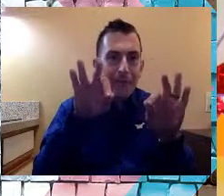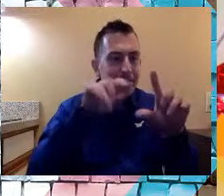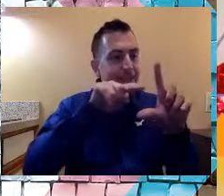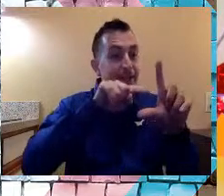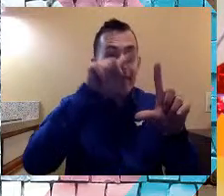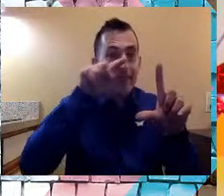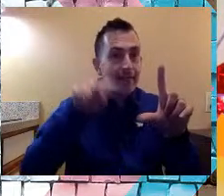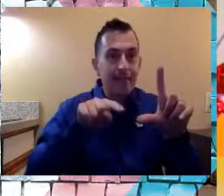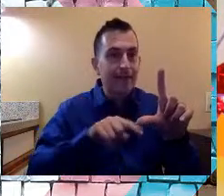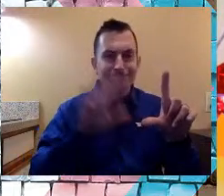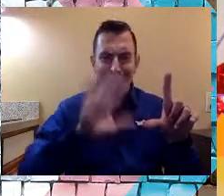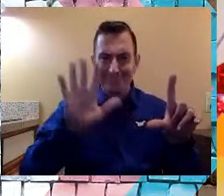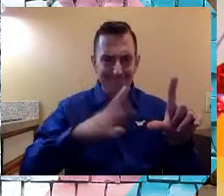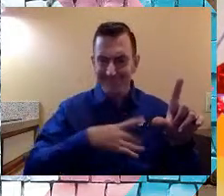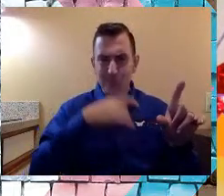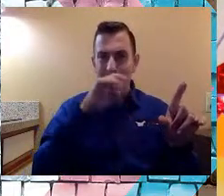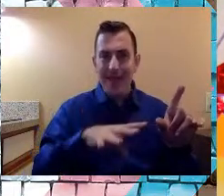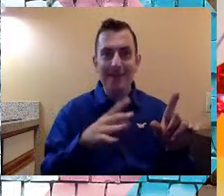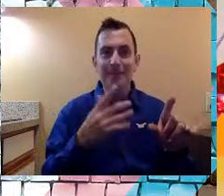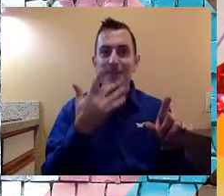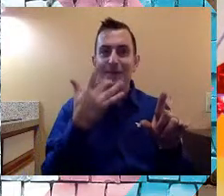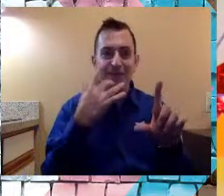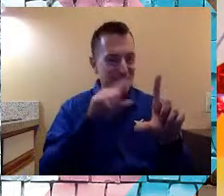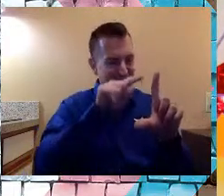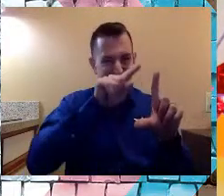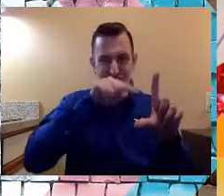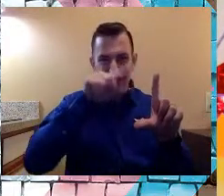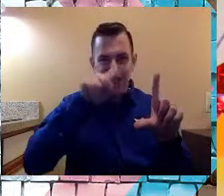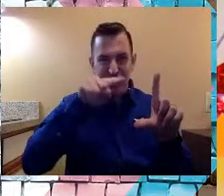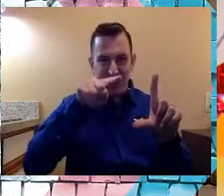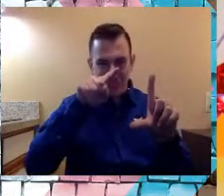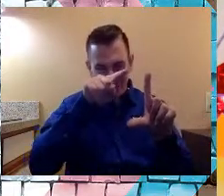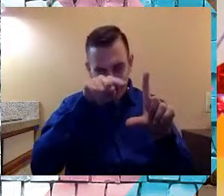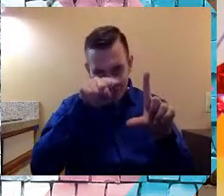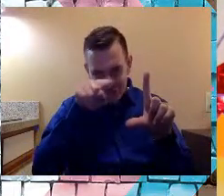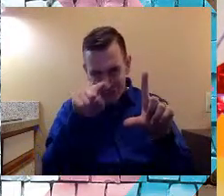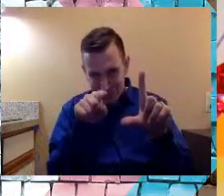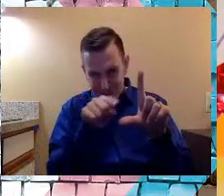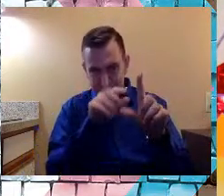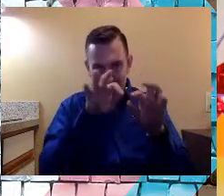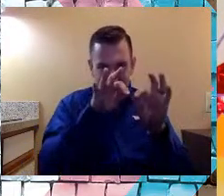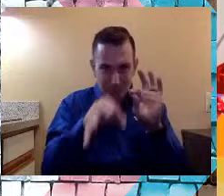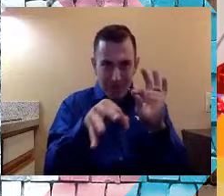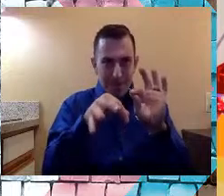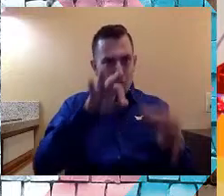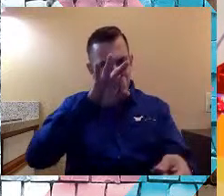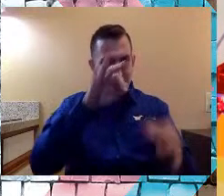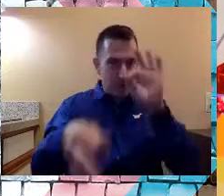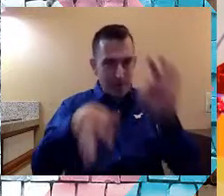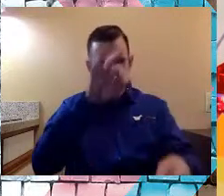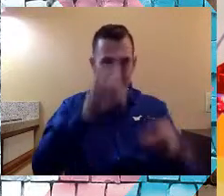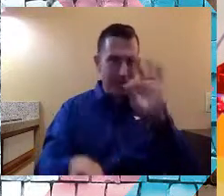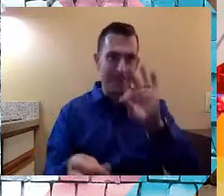if you want it to be a certain size or shape, you can always cut it. Okay, whatever your choice is.